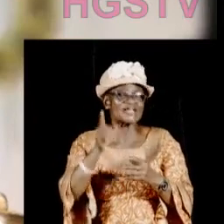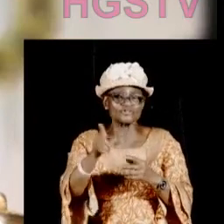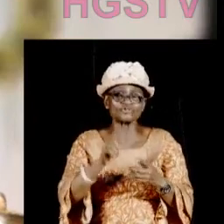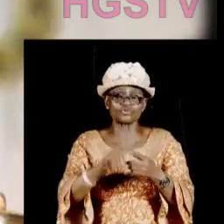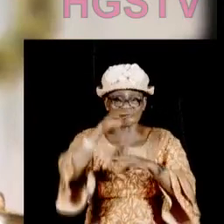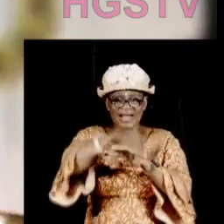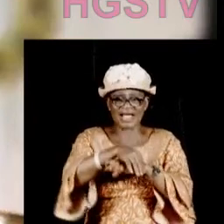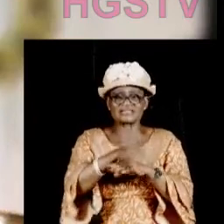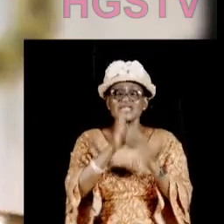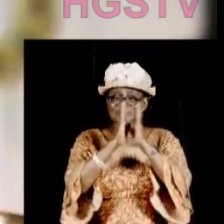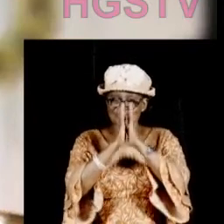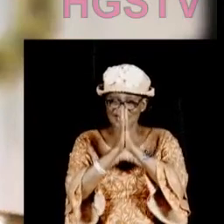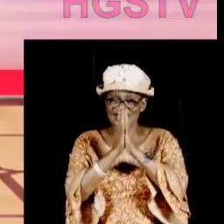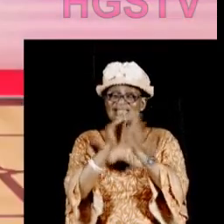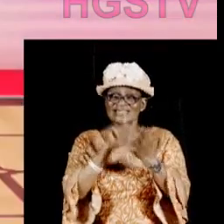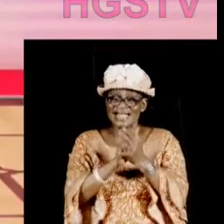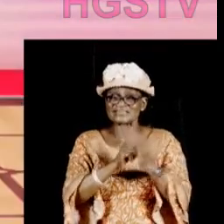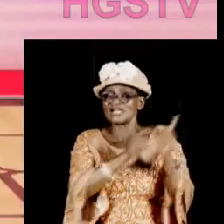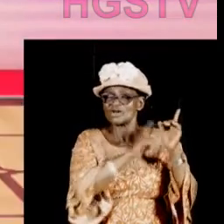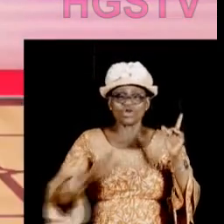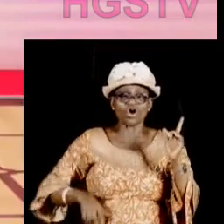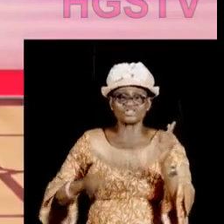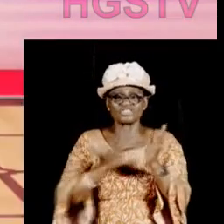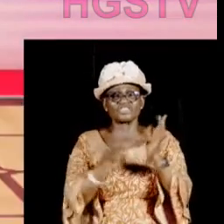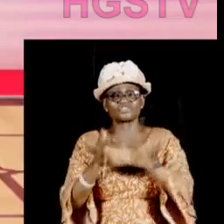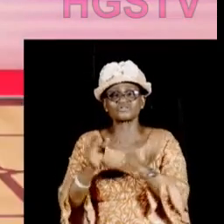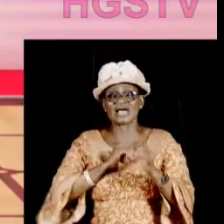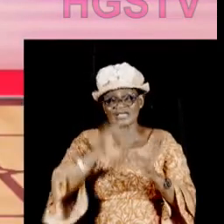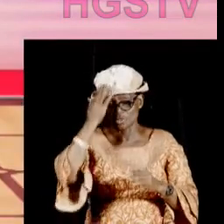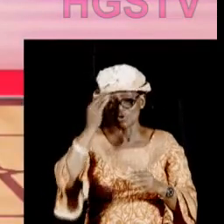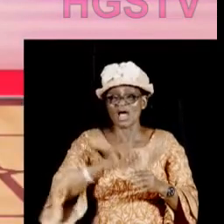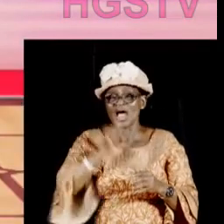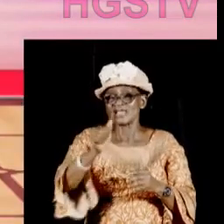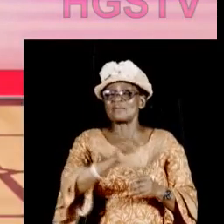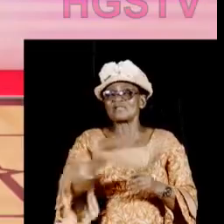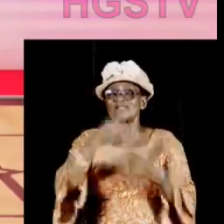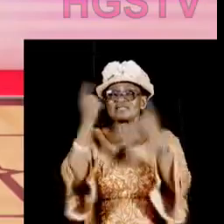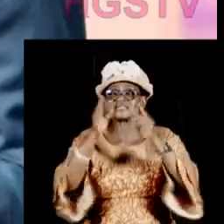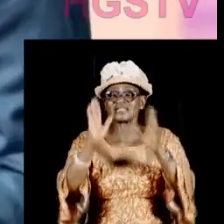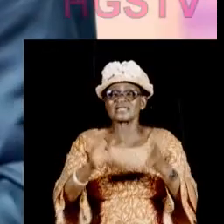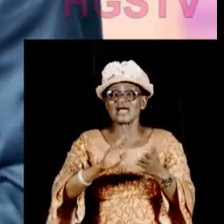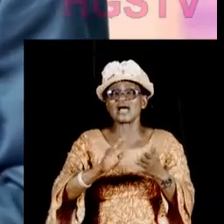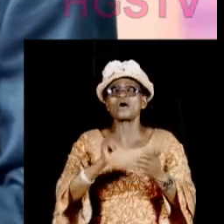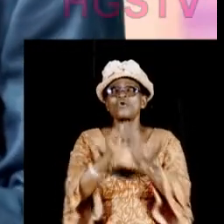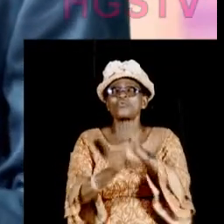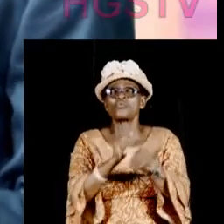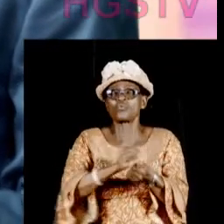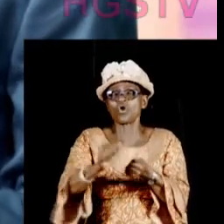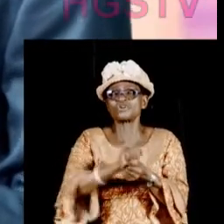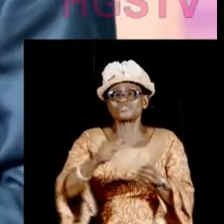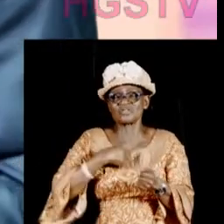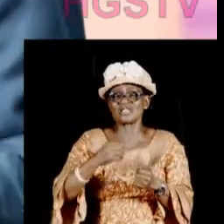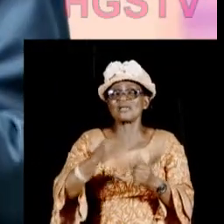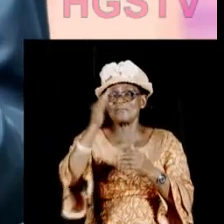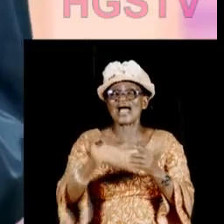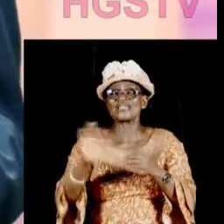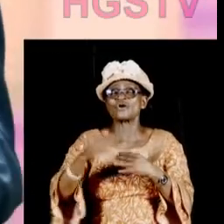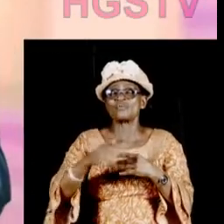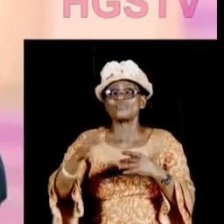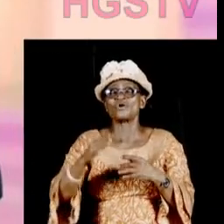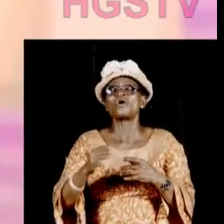Jesus, I know I'm a sinner. Please wash me by your blood. Forgive me all my sins. Answer